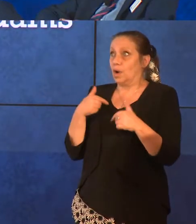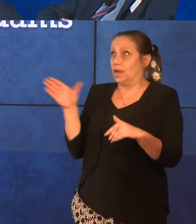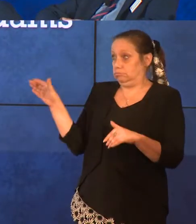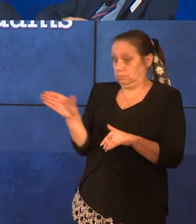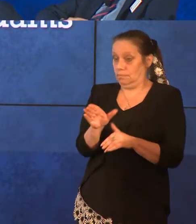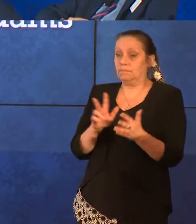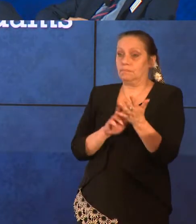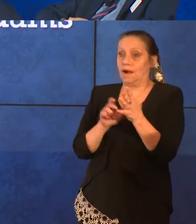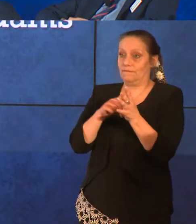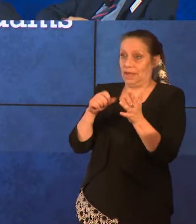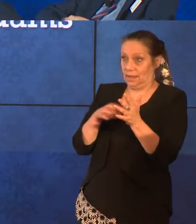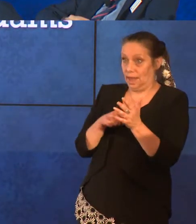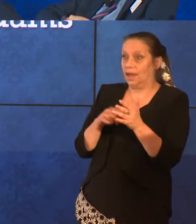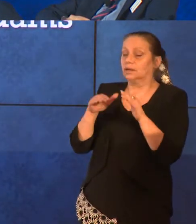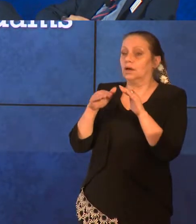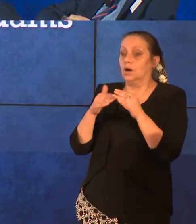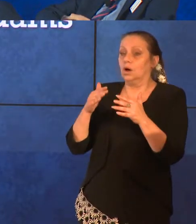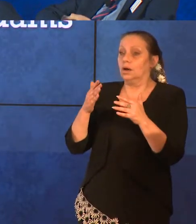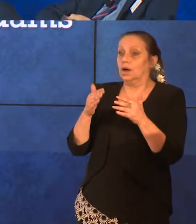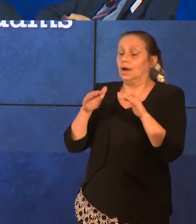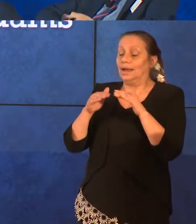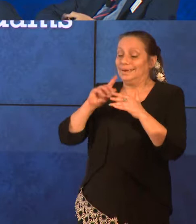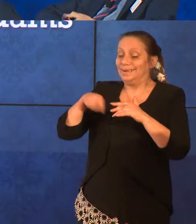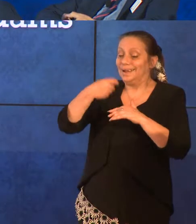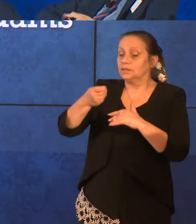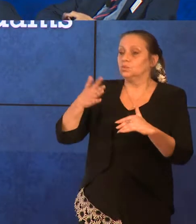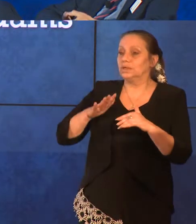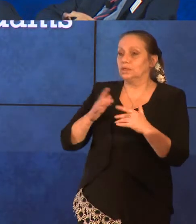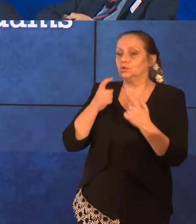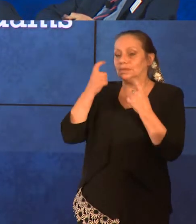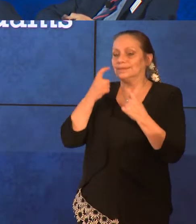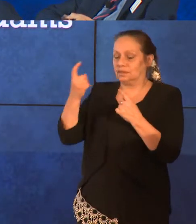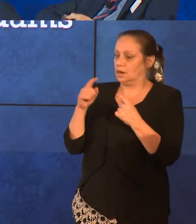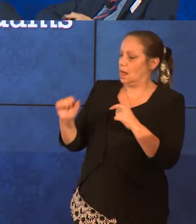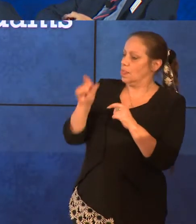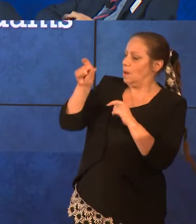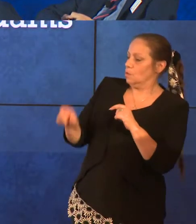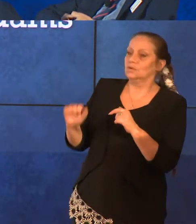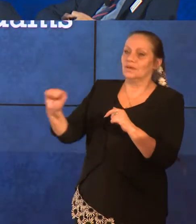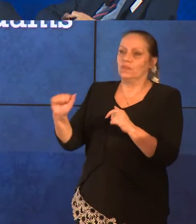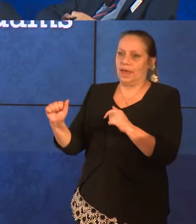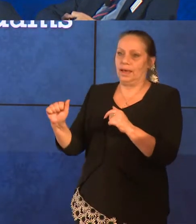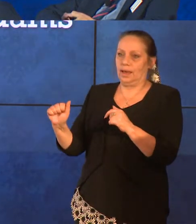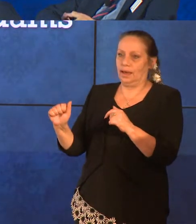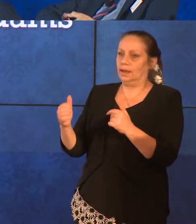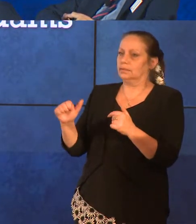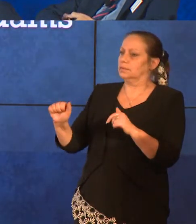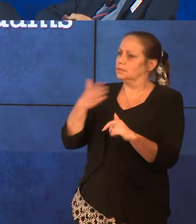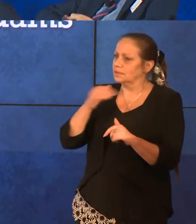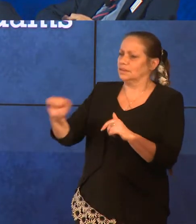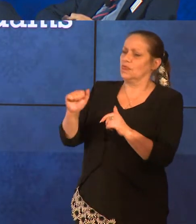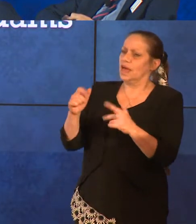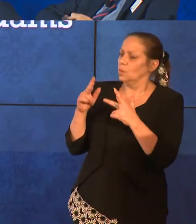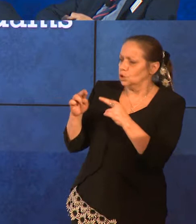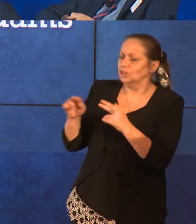that guardianship role, we're required to take into account the wishes of the person for whom we are guardian. And people will know